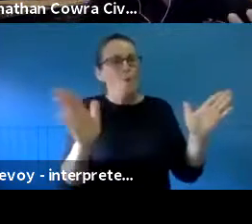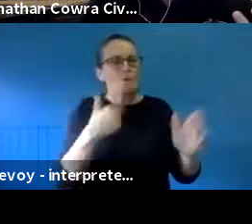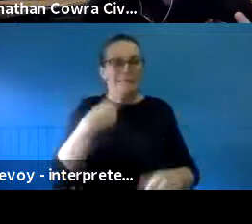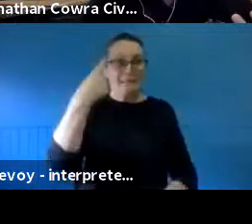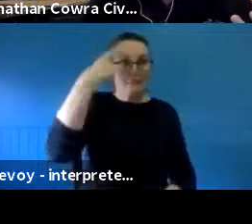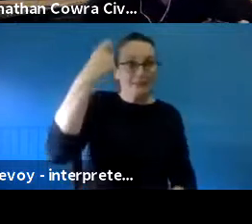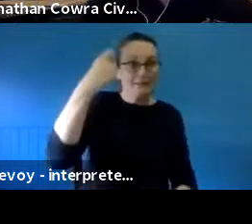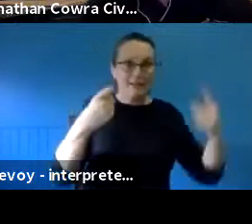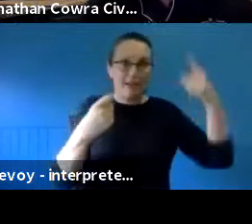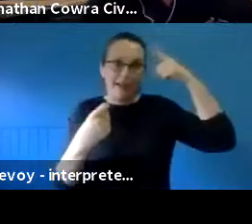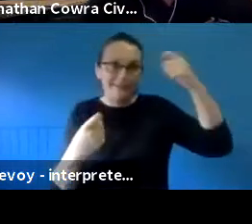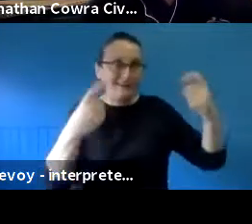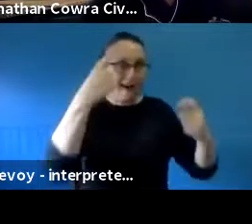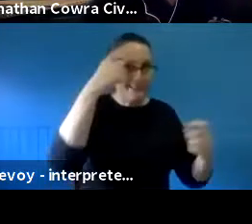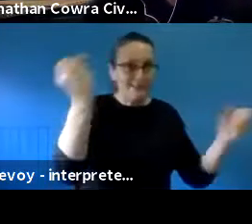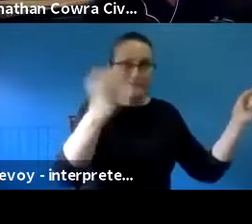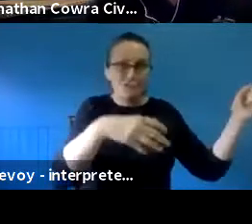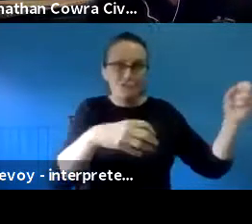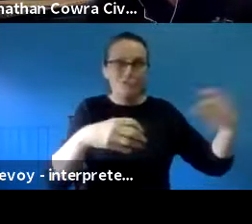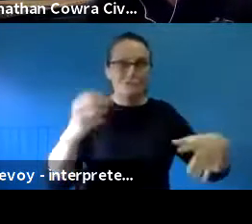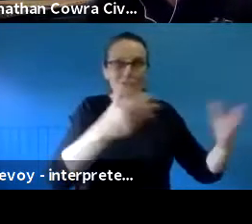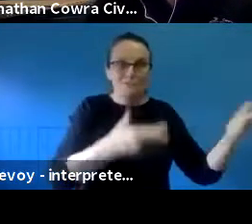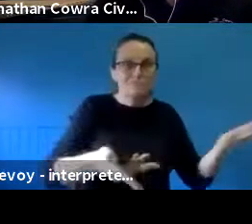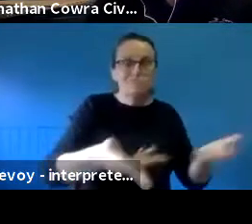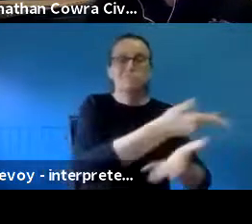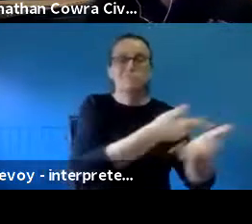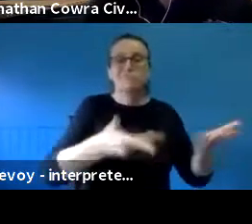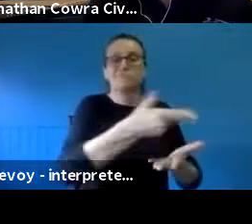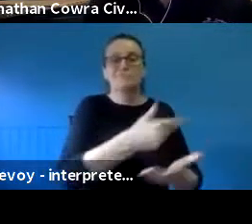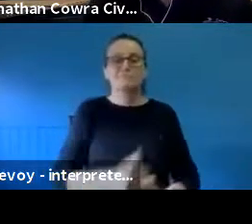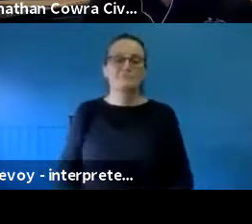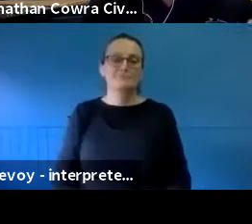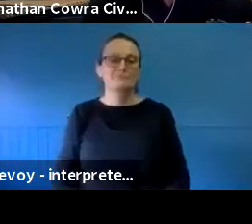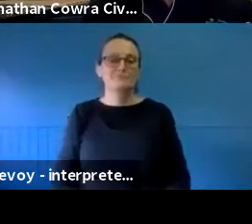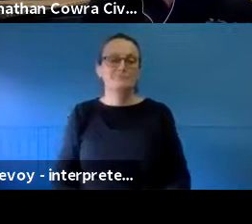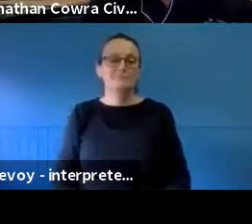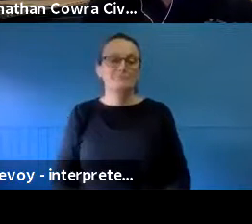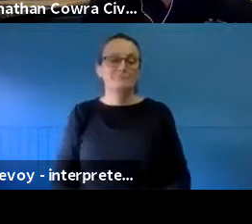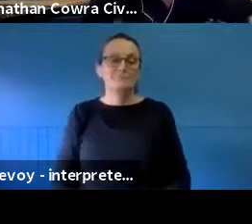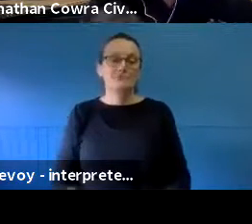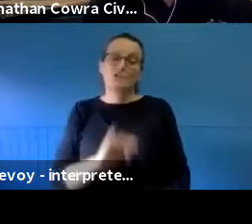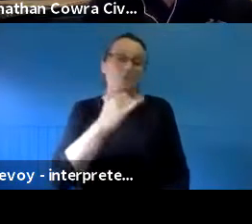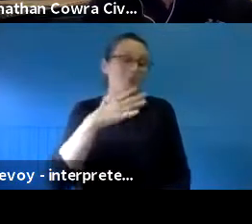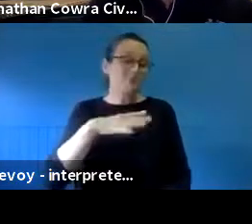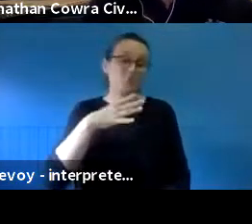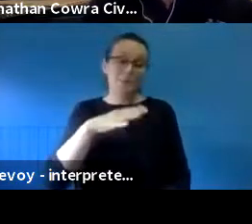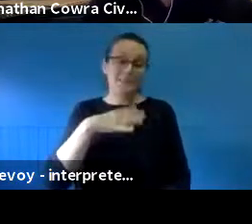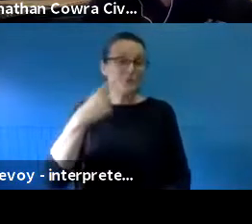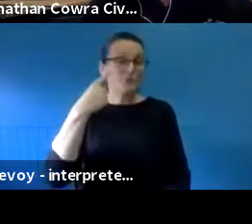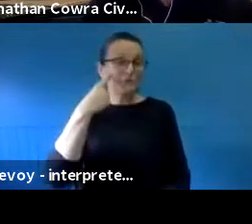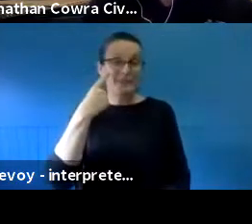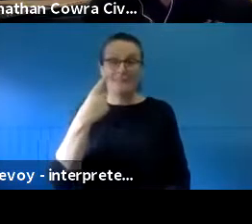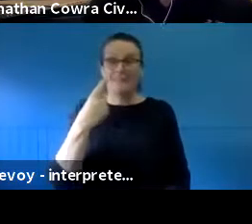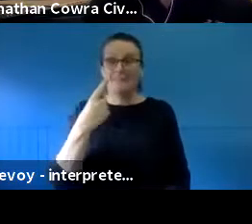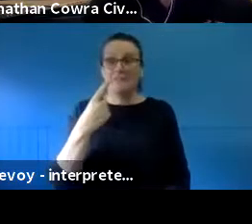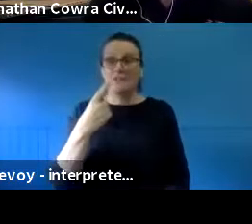maybe in the same way we accepted that privacy was dead when Facebook came along, Maybe we need to look more at, you know,